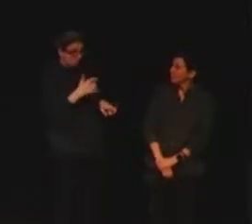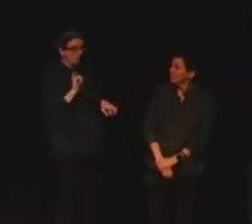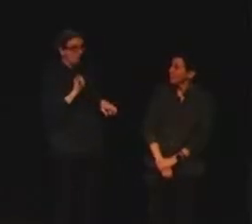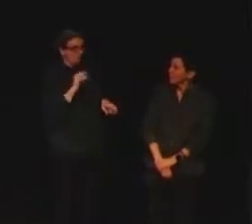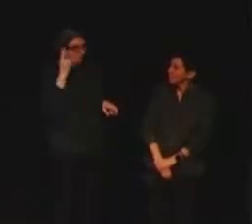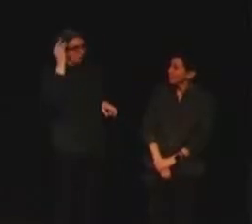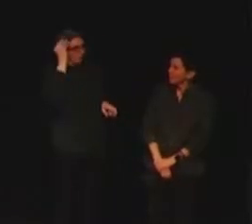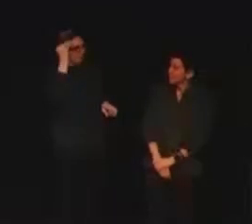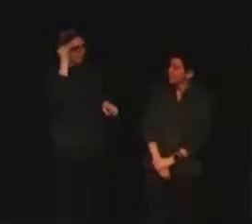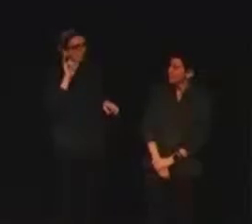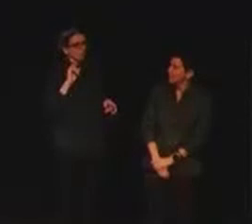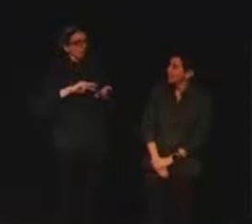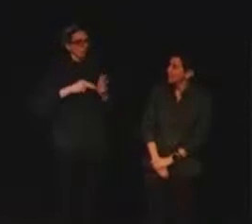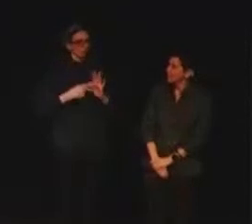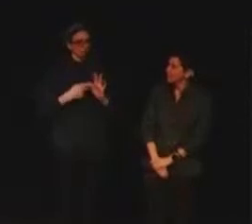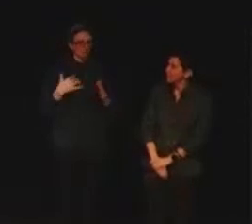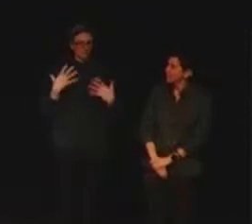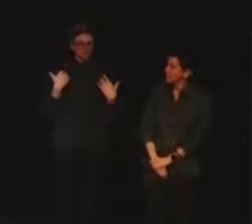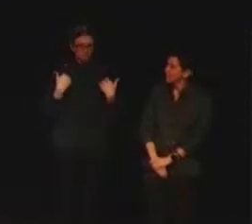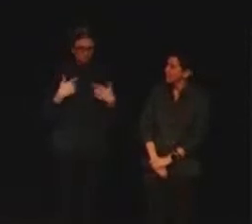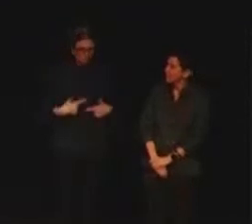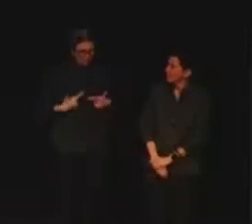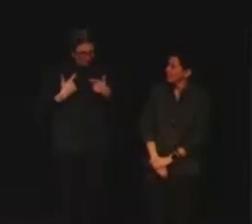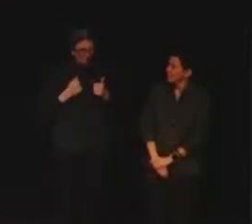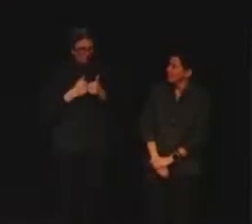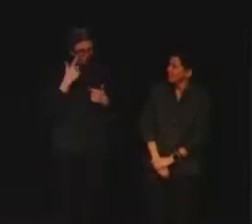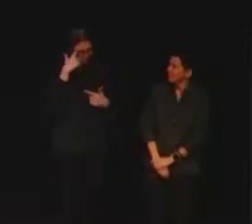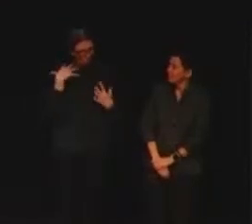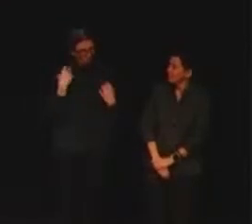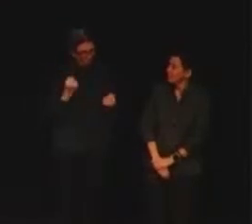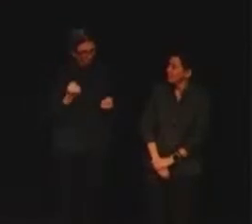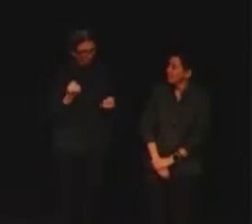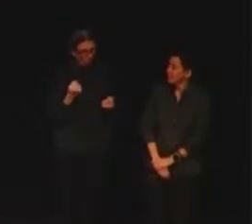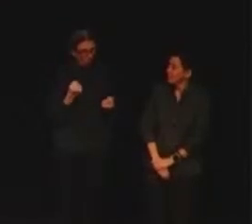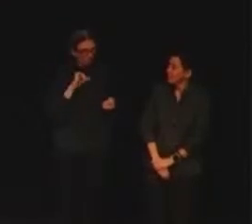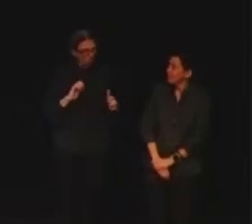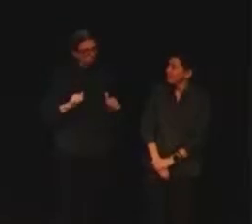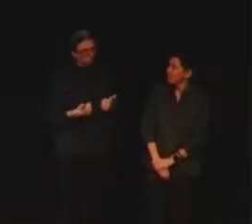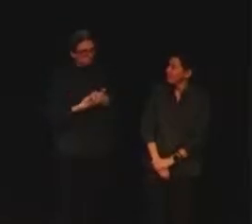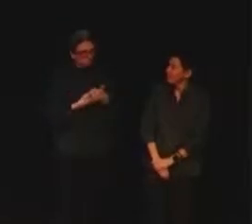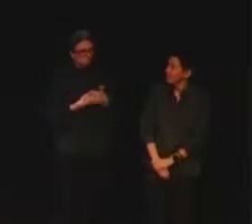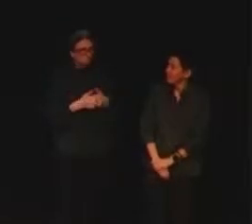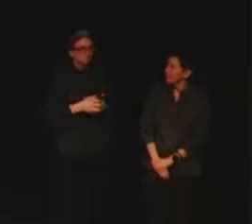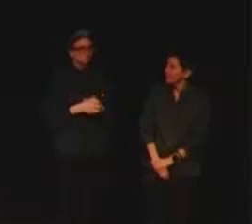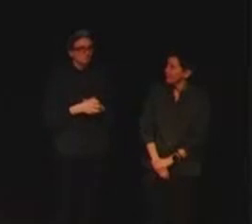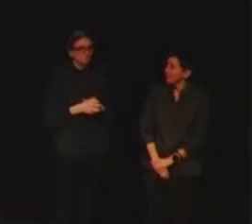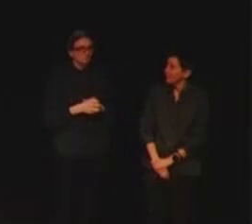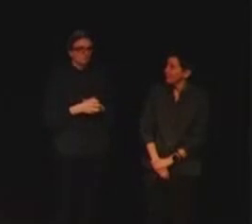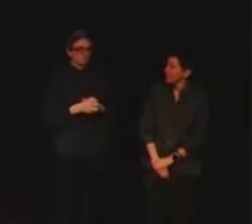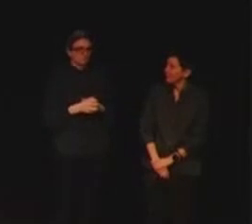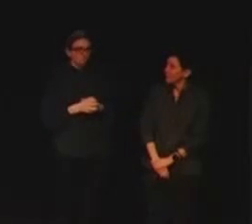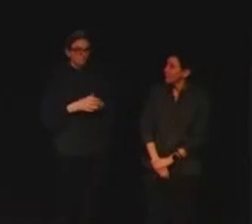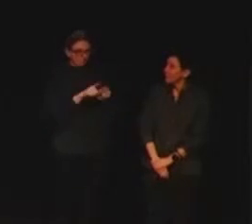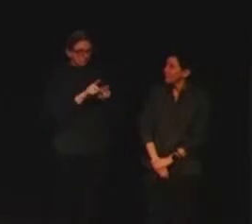reorient to what it means to have struggles with mental health and kind of